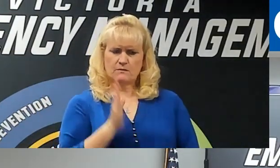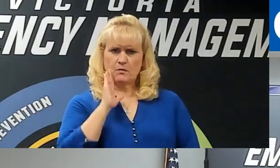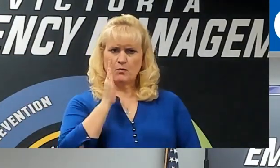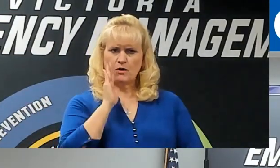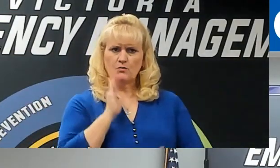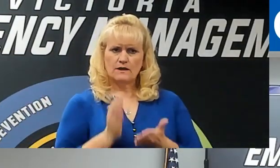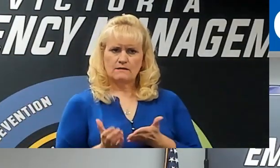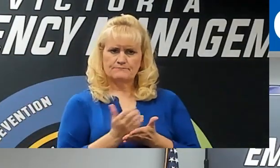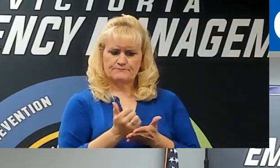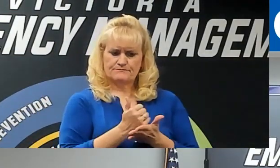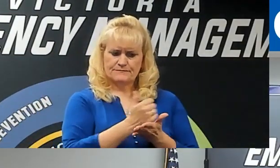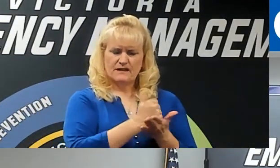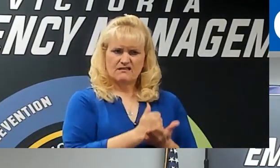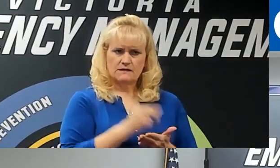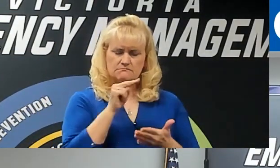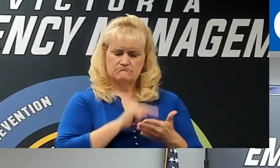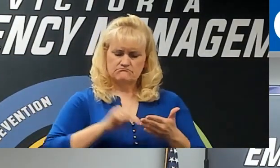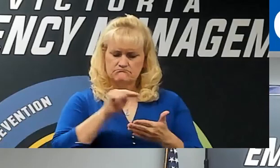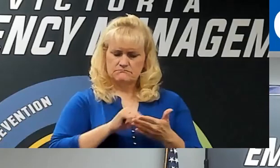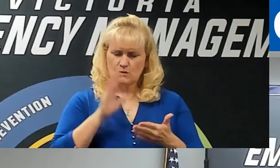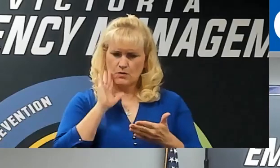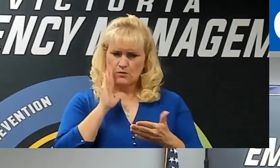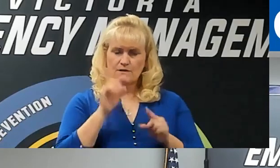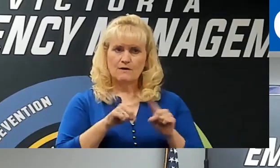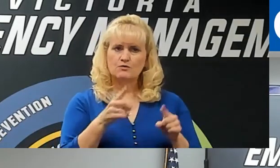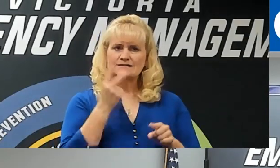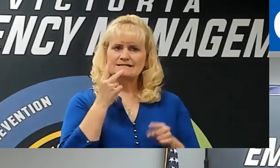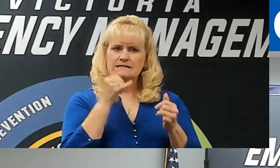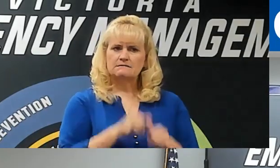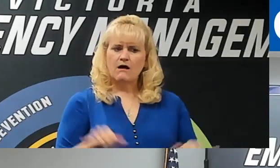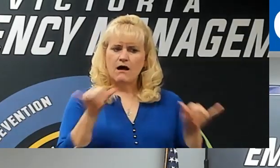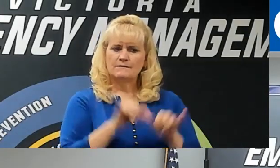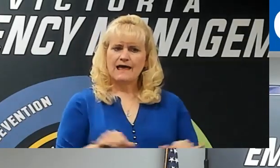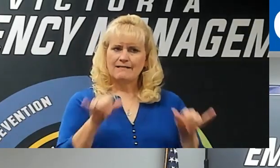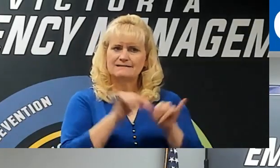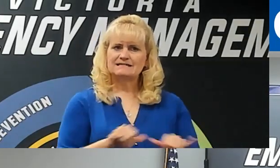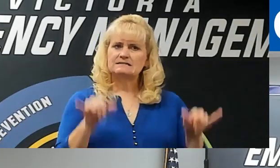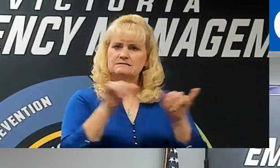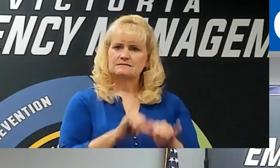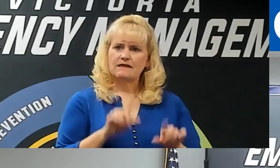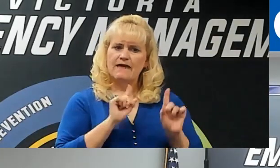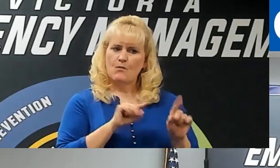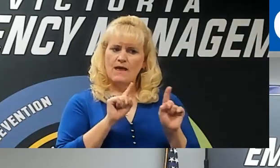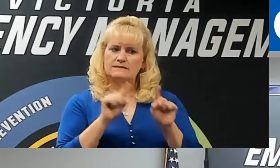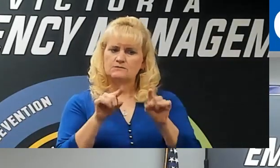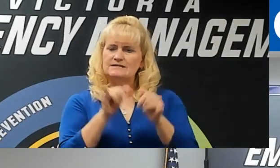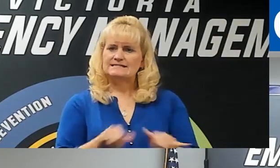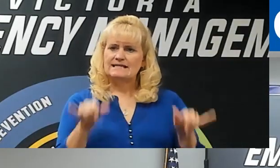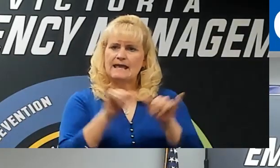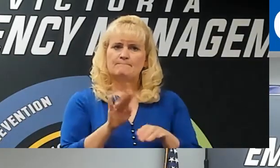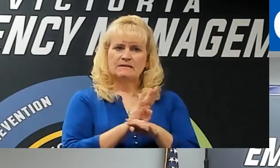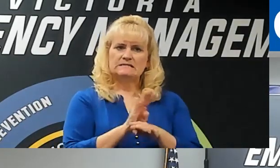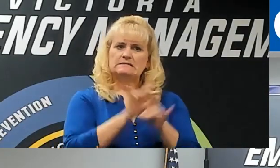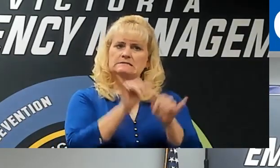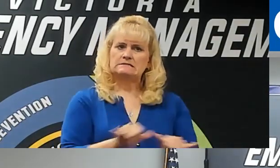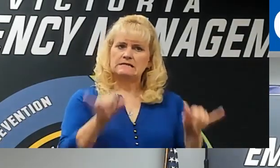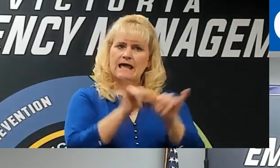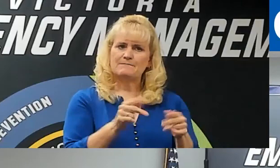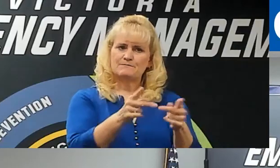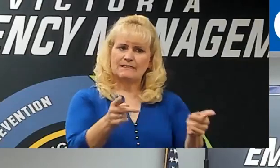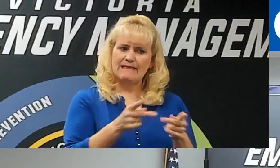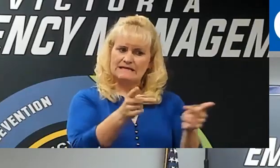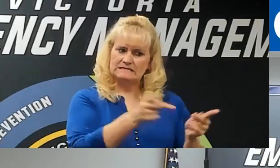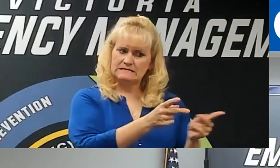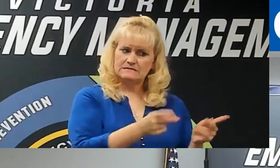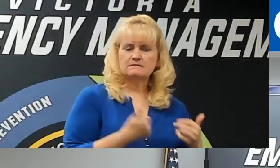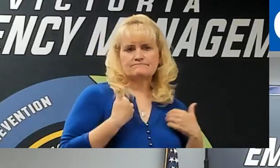see and really look at this. But, we're seeing a lot of commonalities in the places they've been and the activities they've partaken in, and that typically is of the younger crowd. So there may